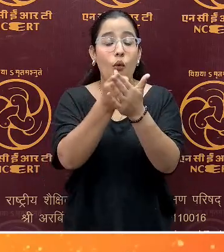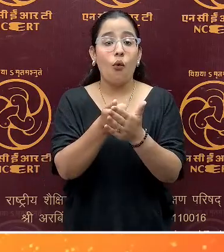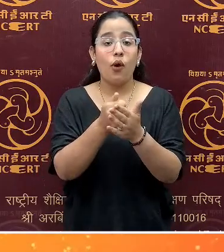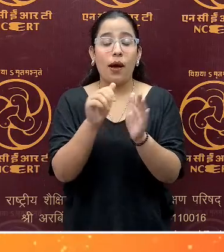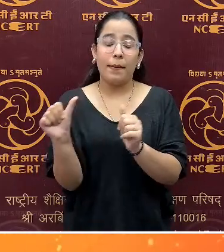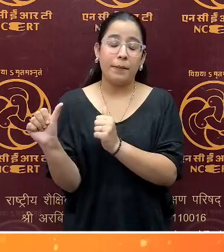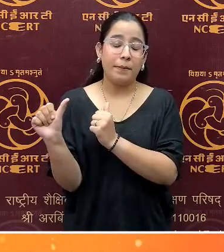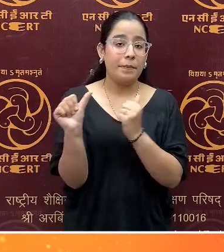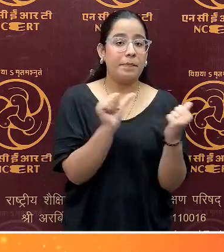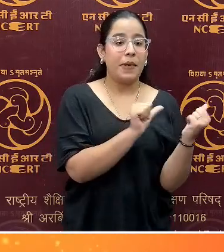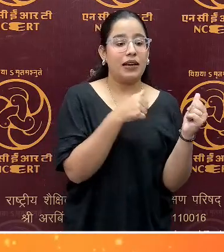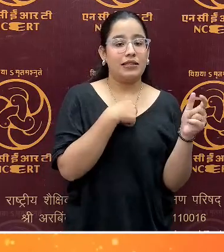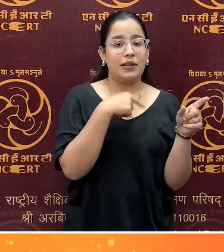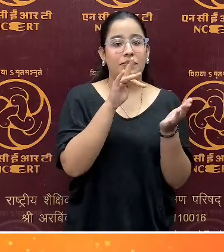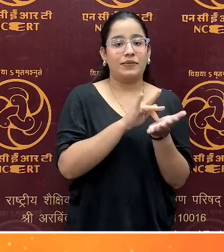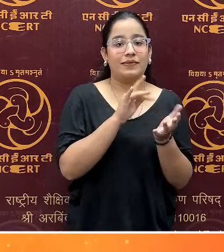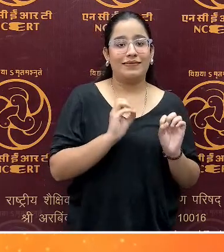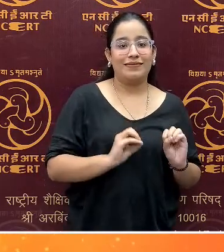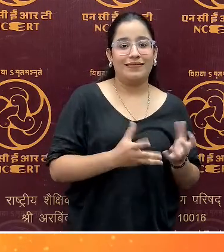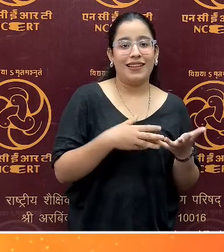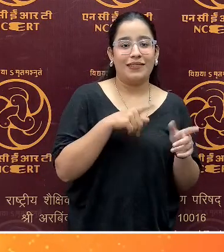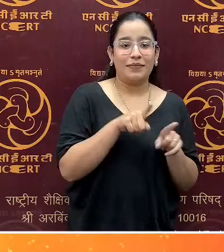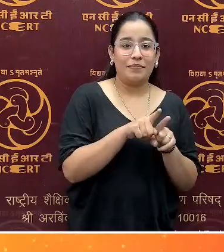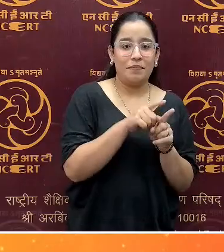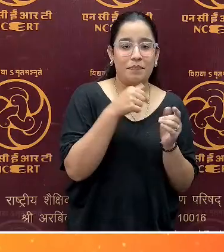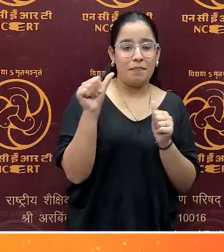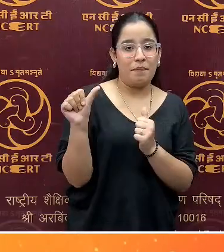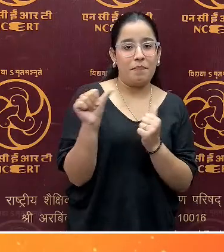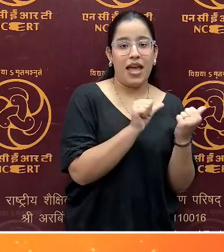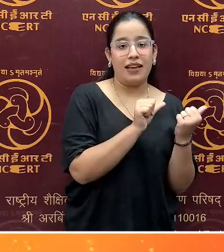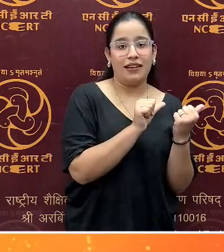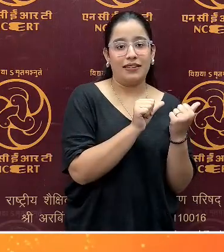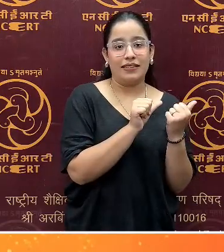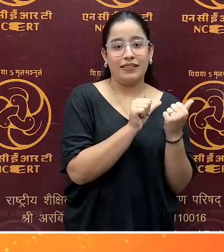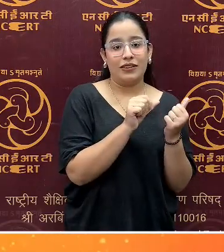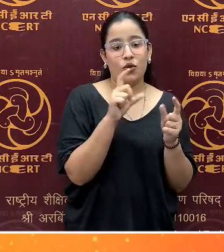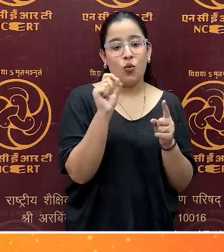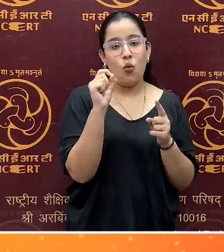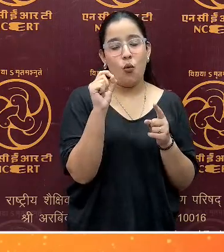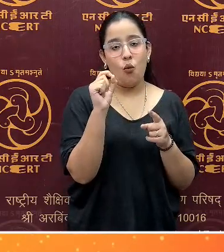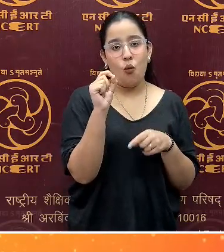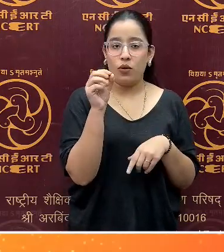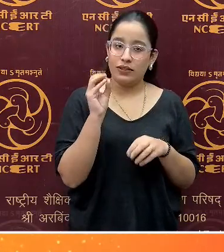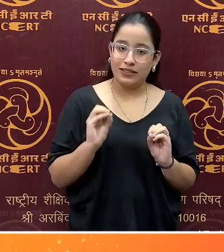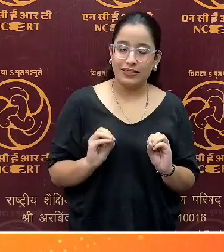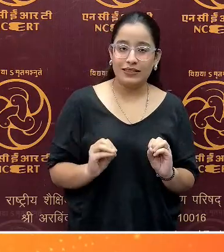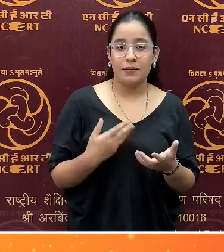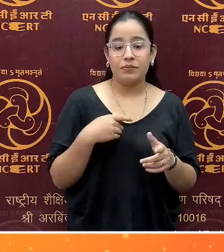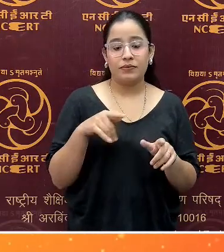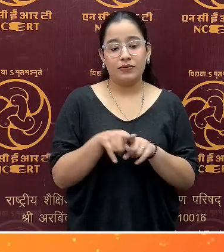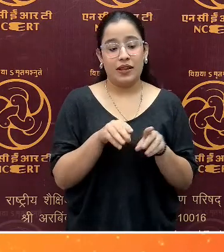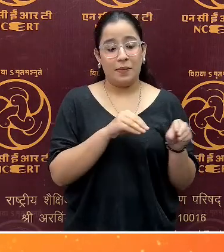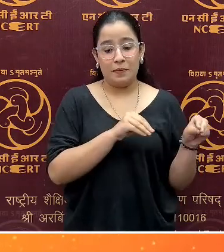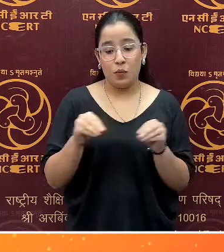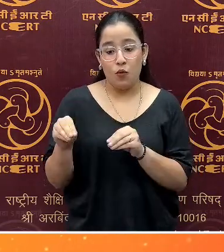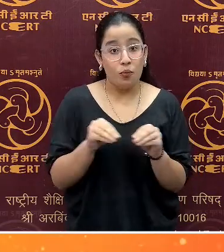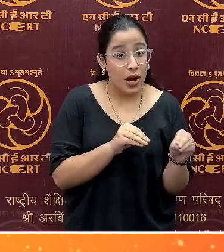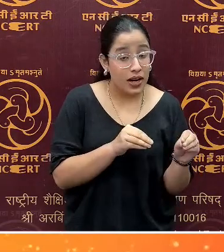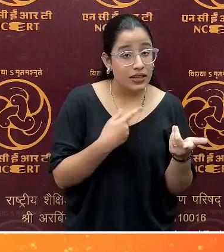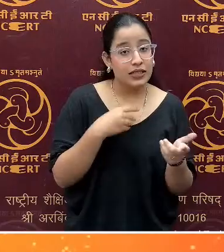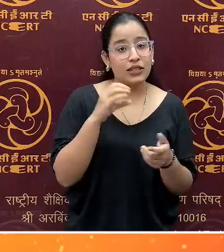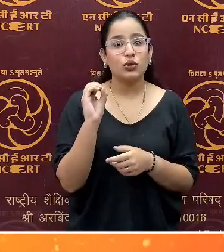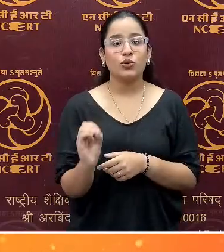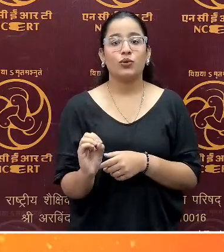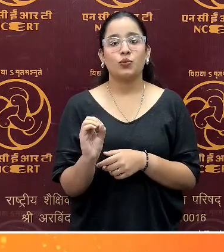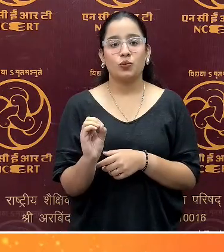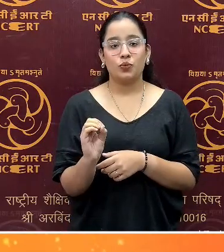the same point. It is back to the same point, that is O. Hence, the displacement is